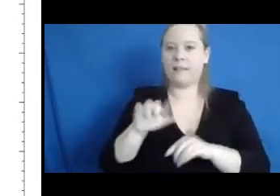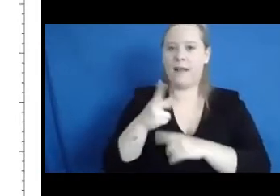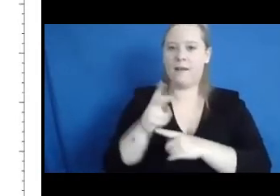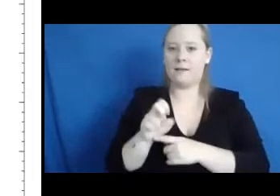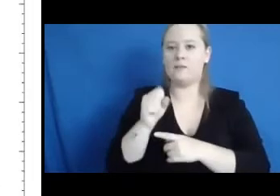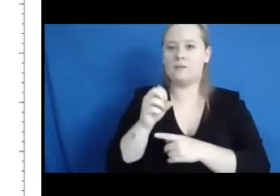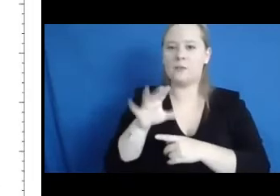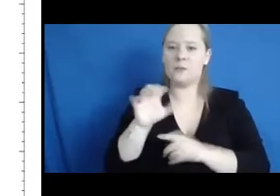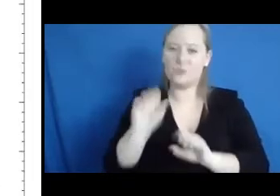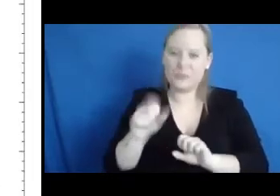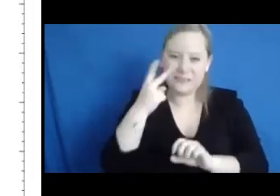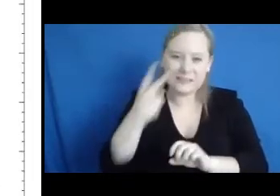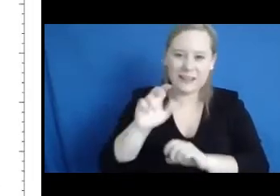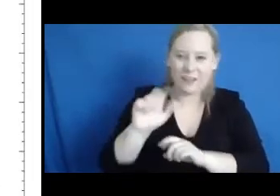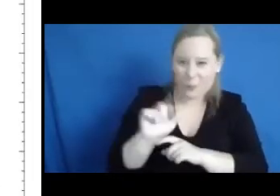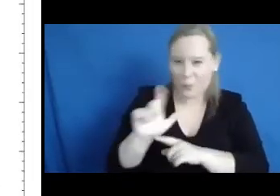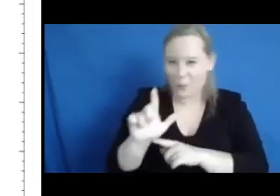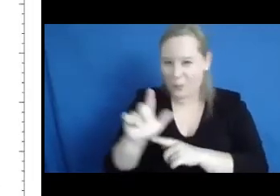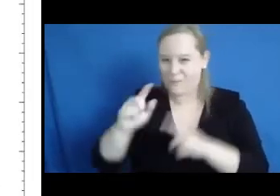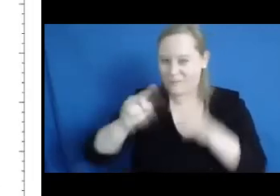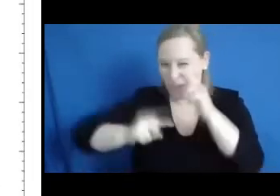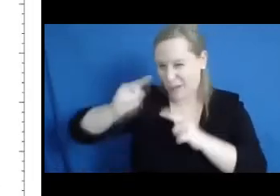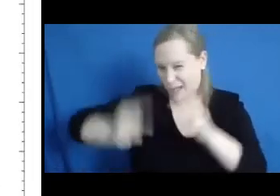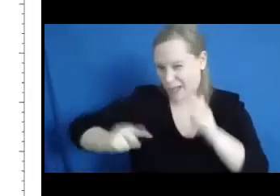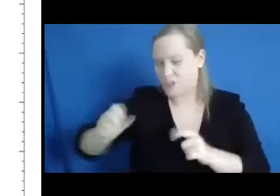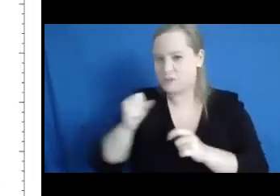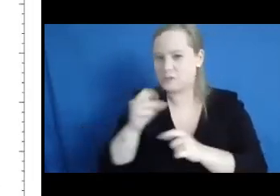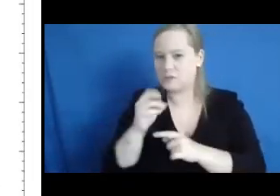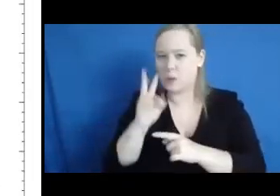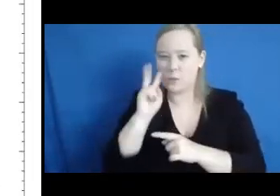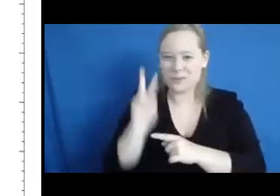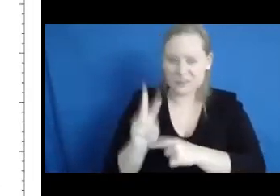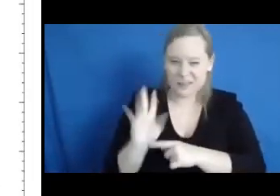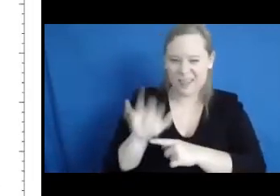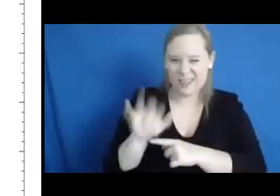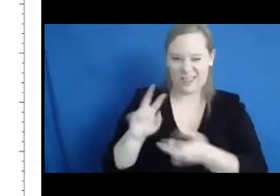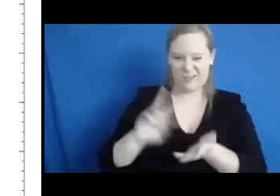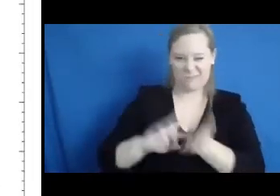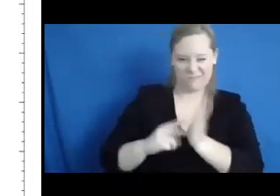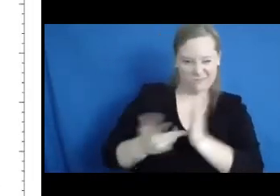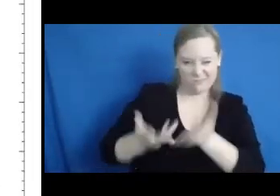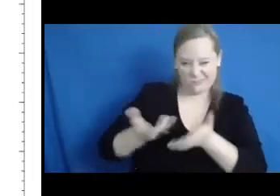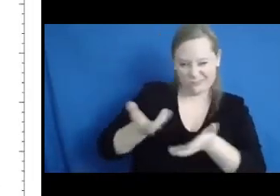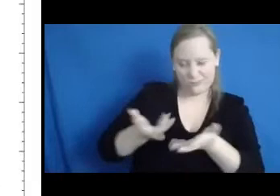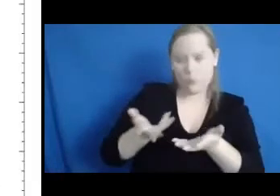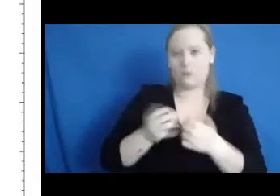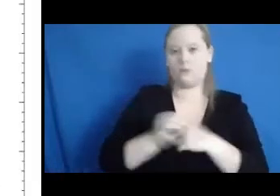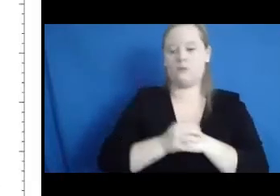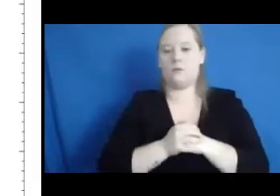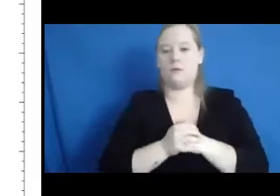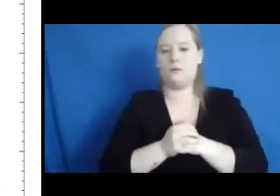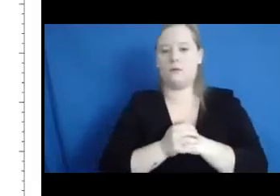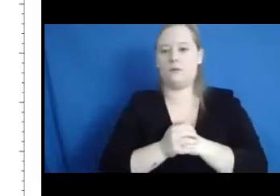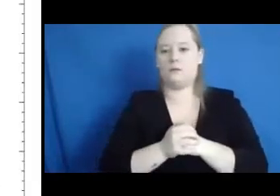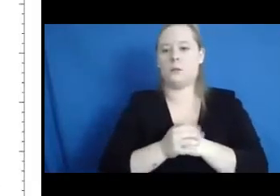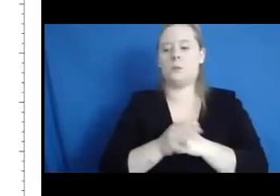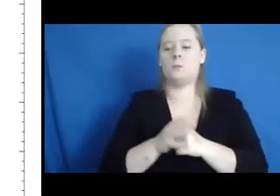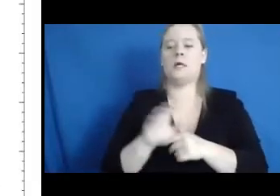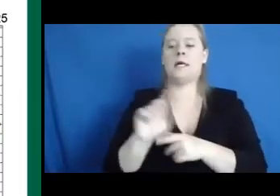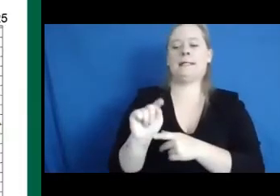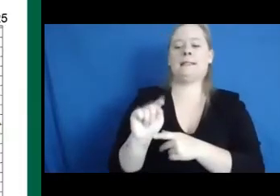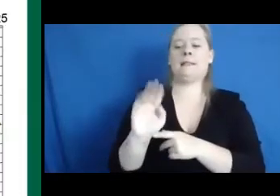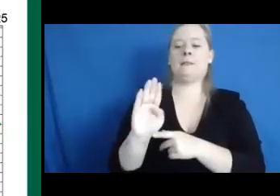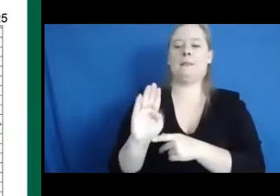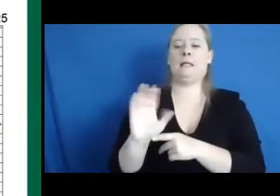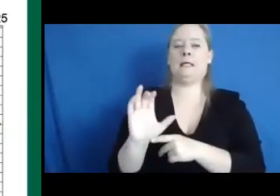aluminum variation, and so we're looking into what that might mean. So to be continued on that.